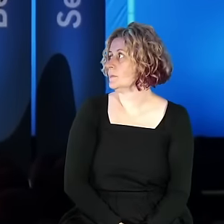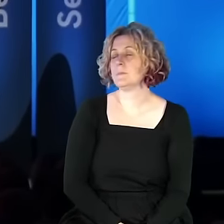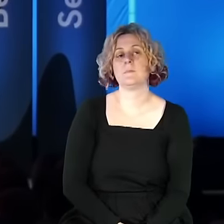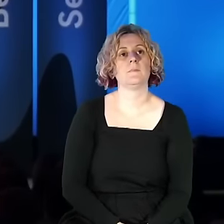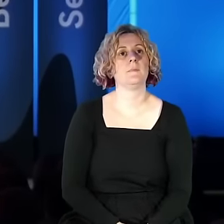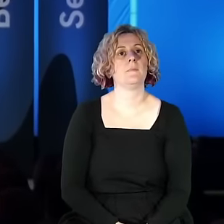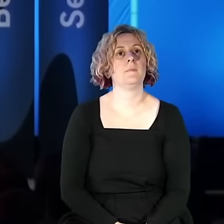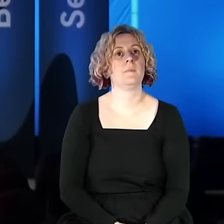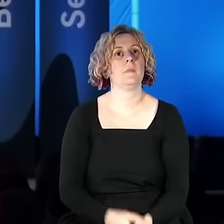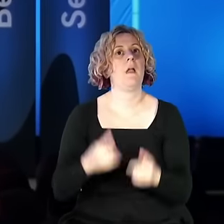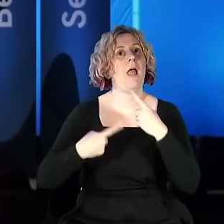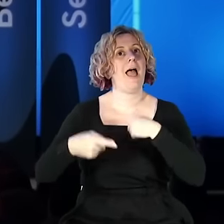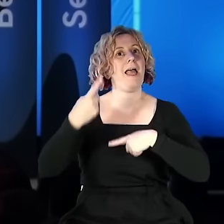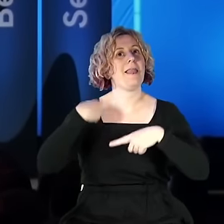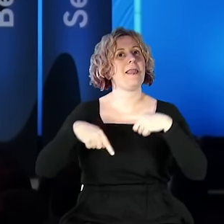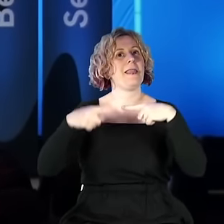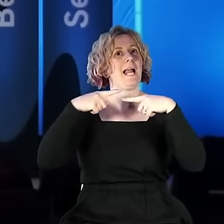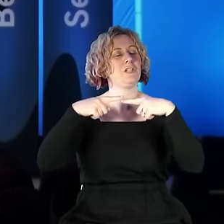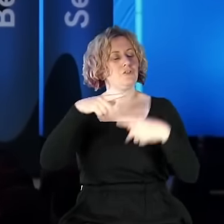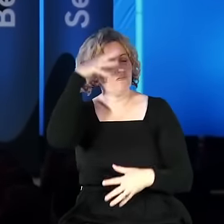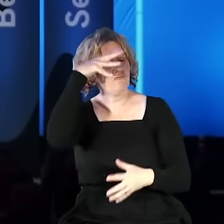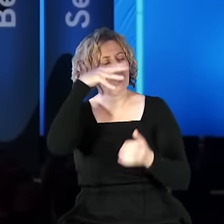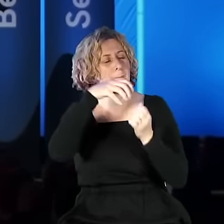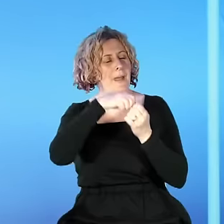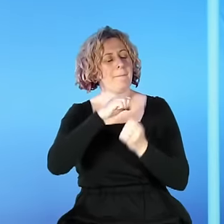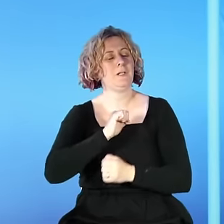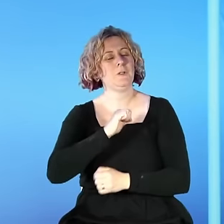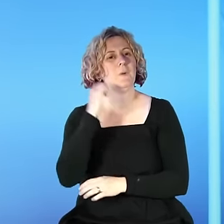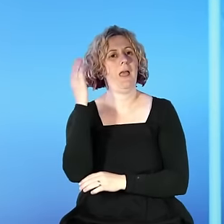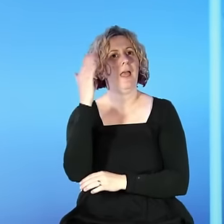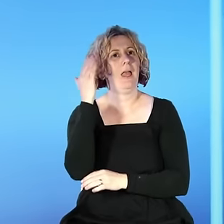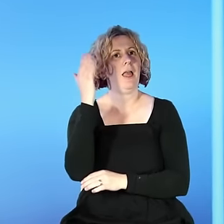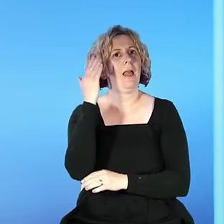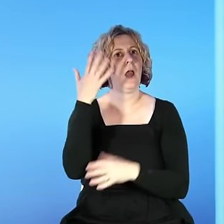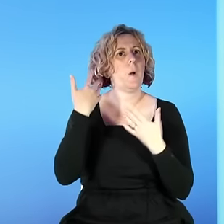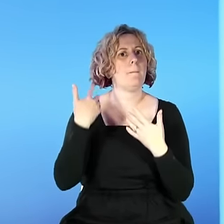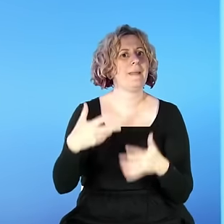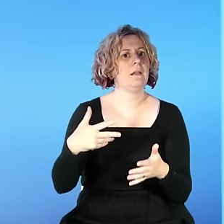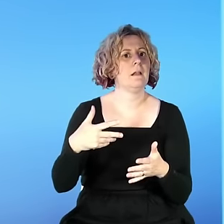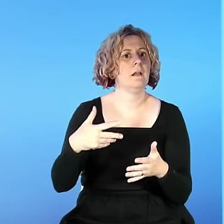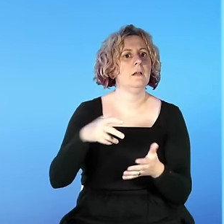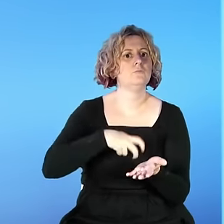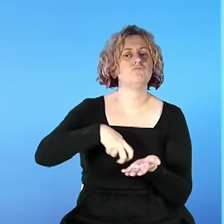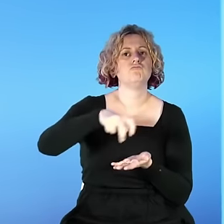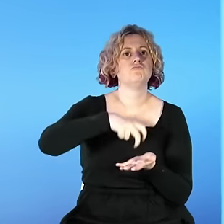you told us how many times you'd kind of got up and down the tree. How many times have you done it this year?